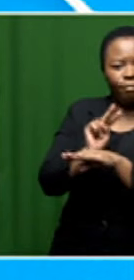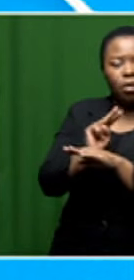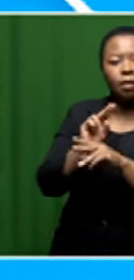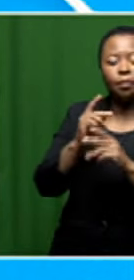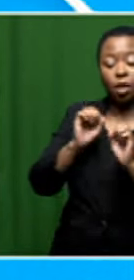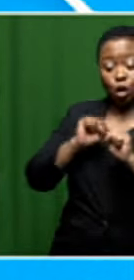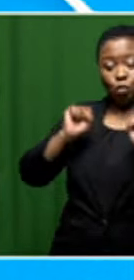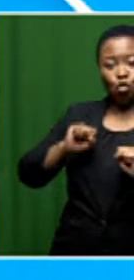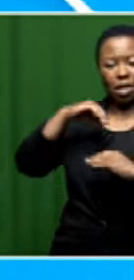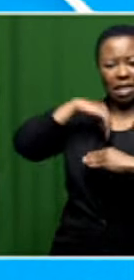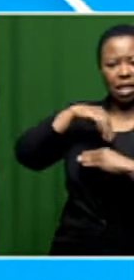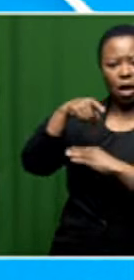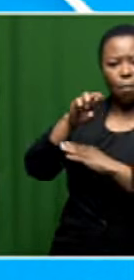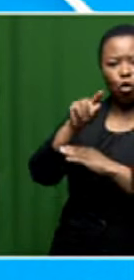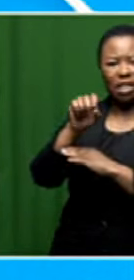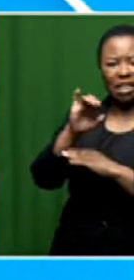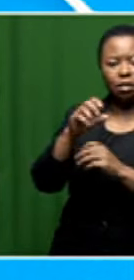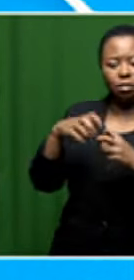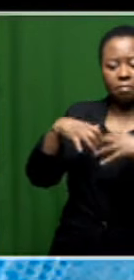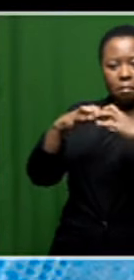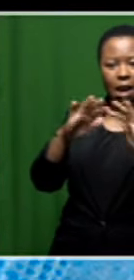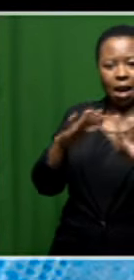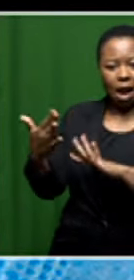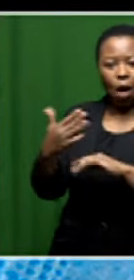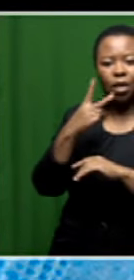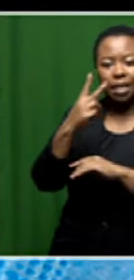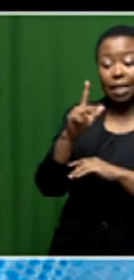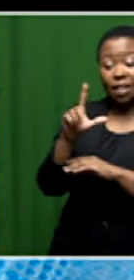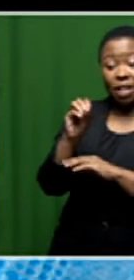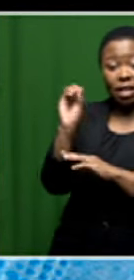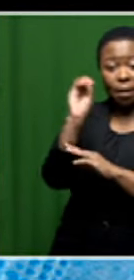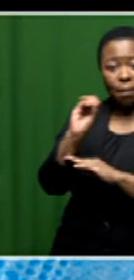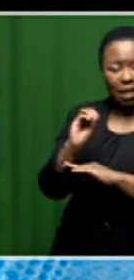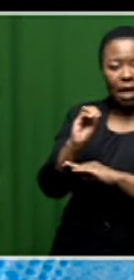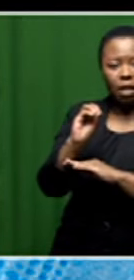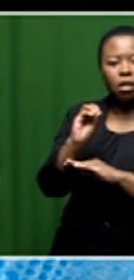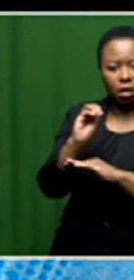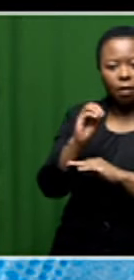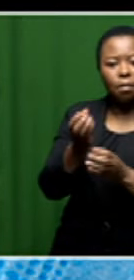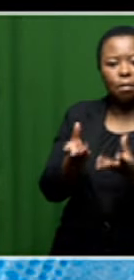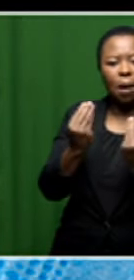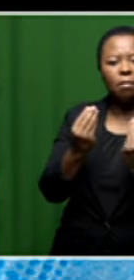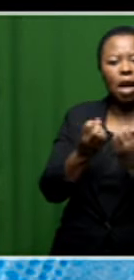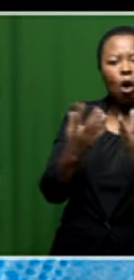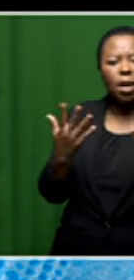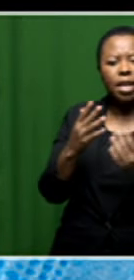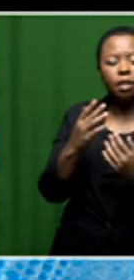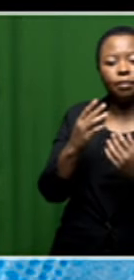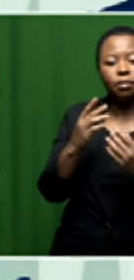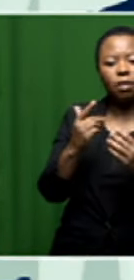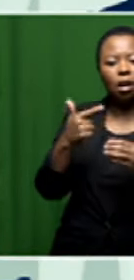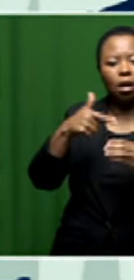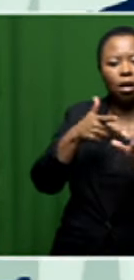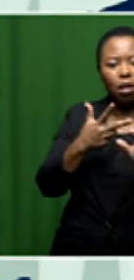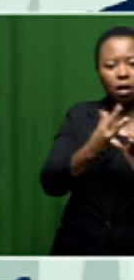immune system protein. Results showed a 70% reduction when optimum quantities of spirulina